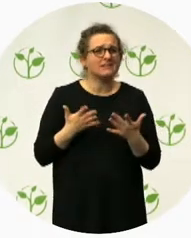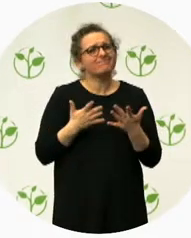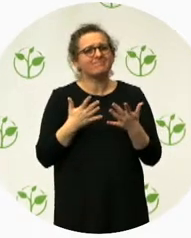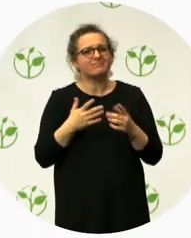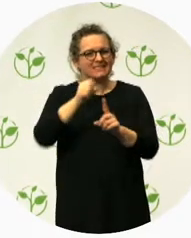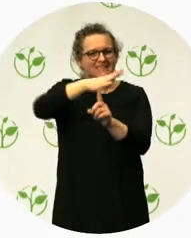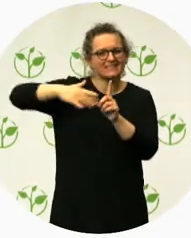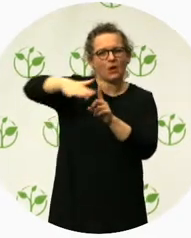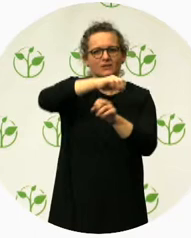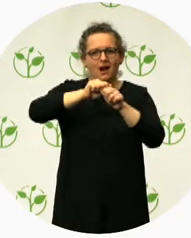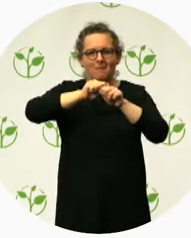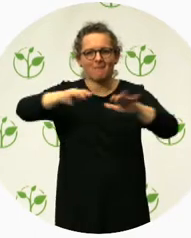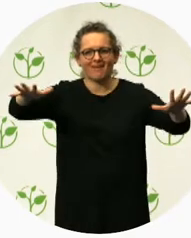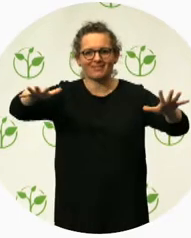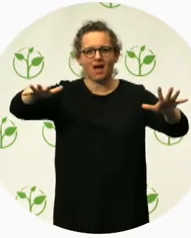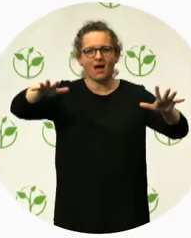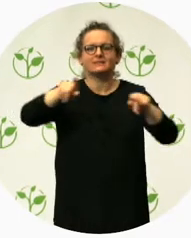is